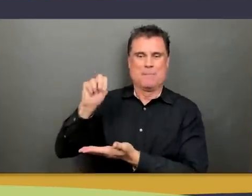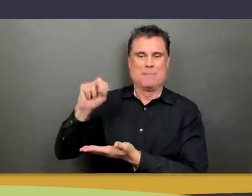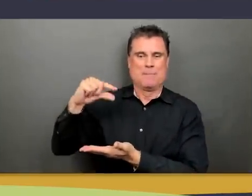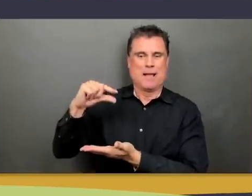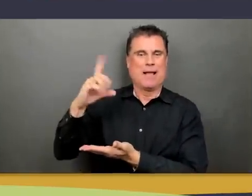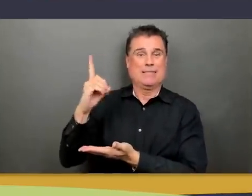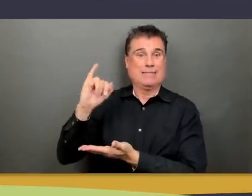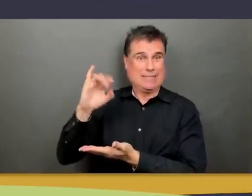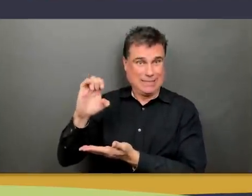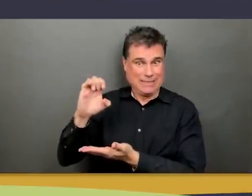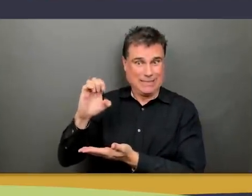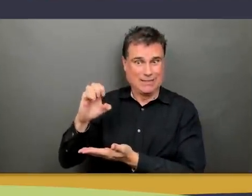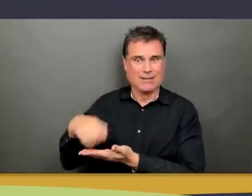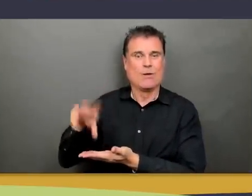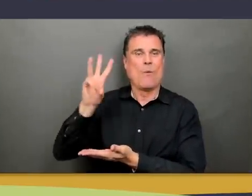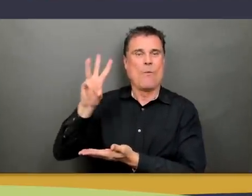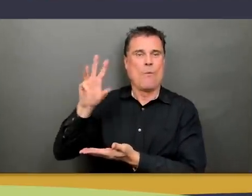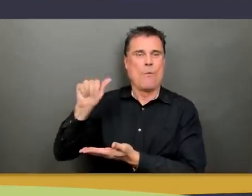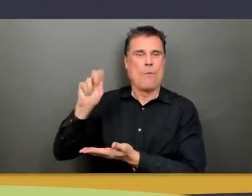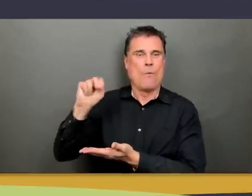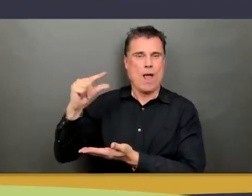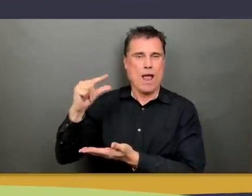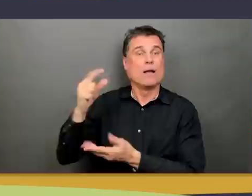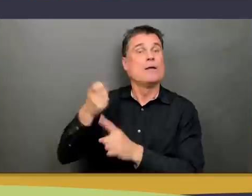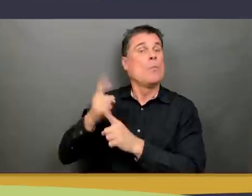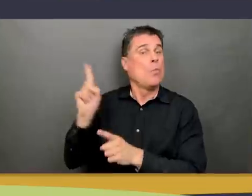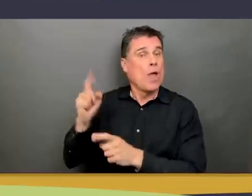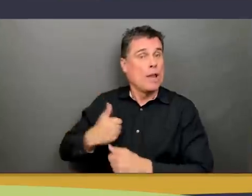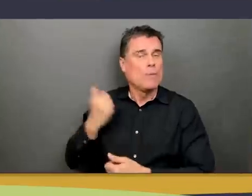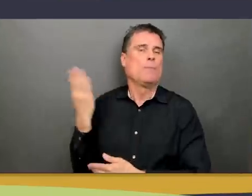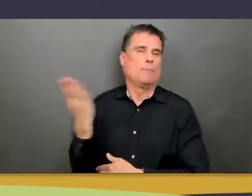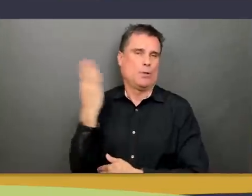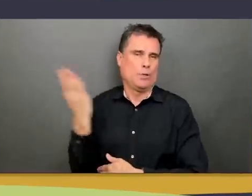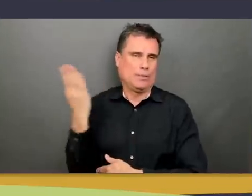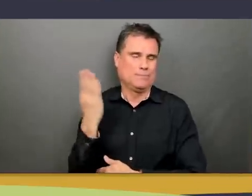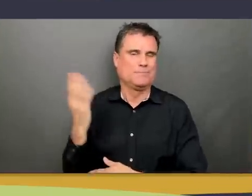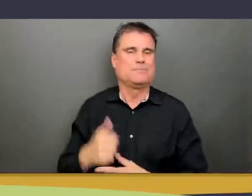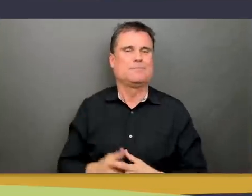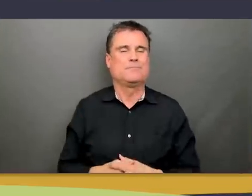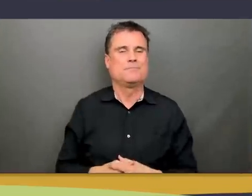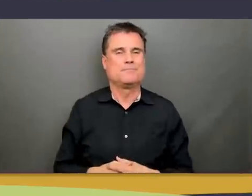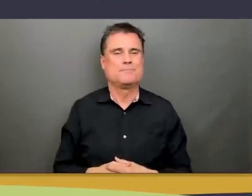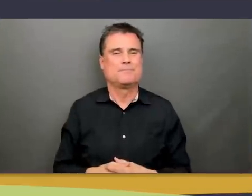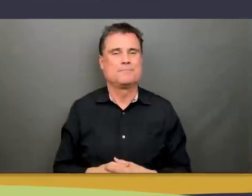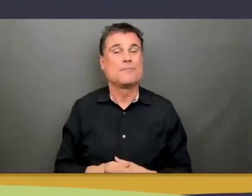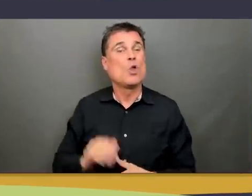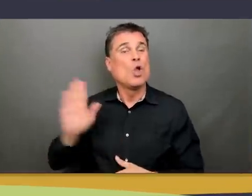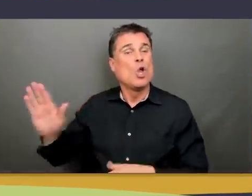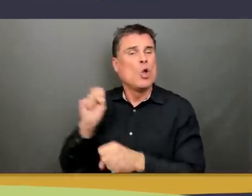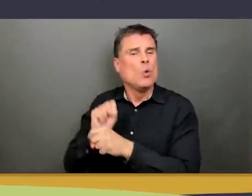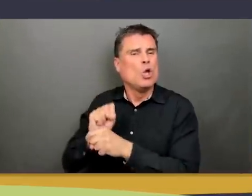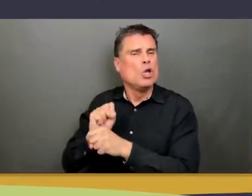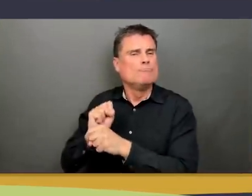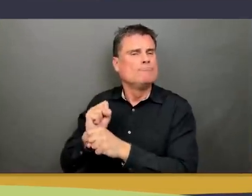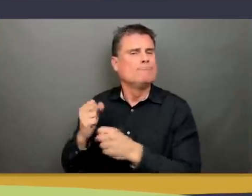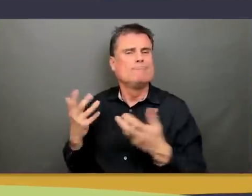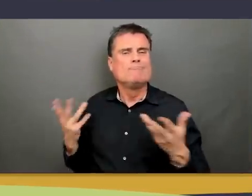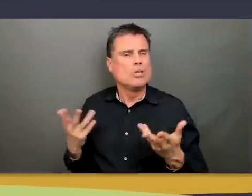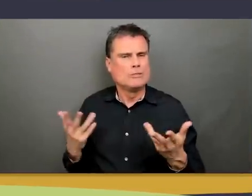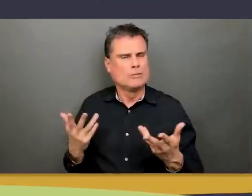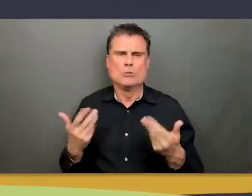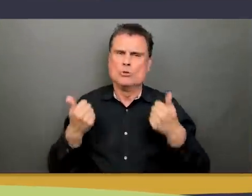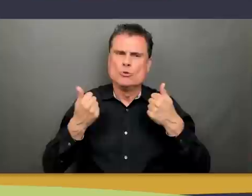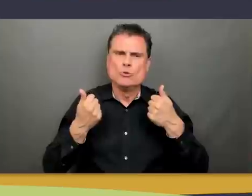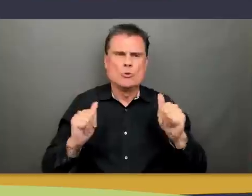racism, breaking stigmas for international students, and supporting people facing homelessness through her